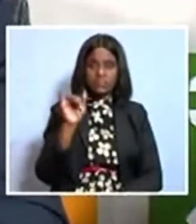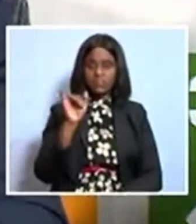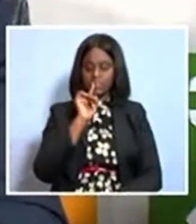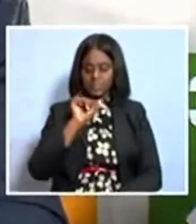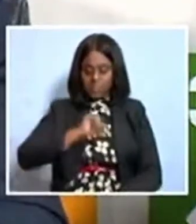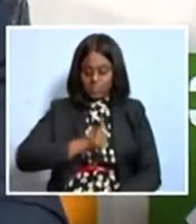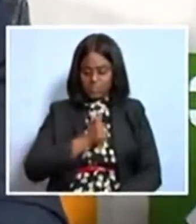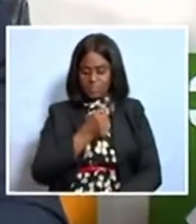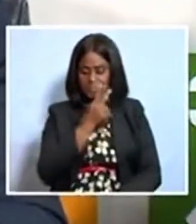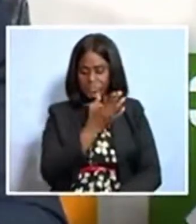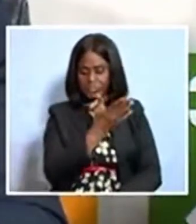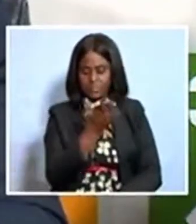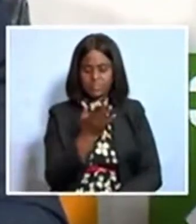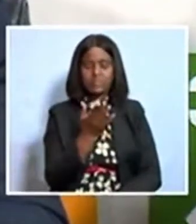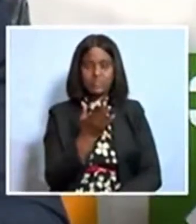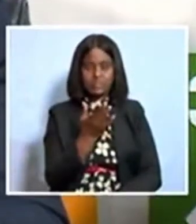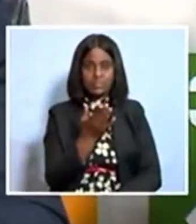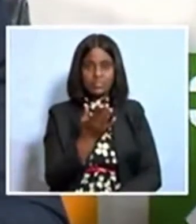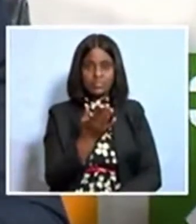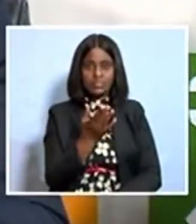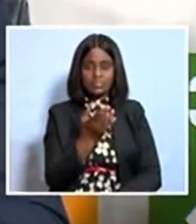are looking at